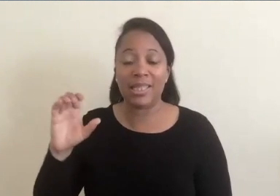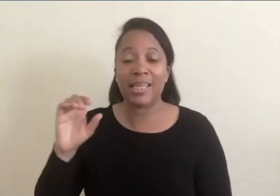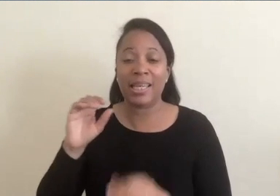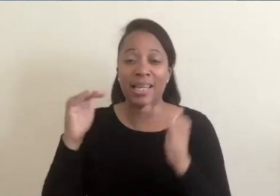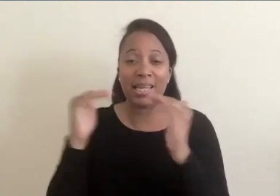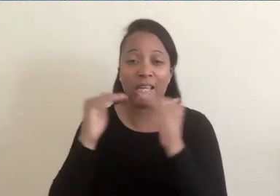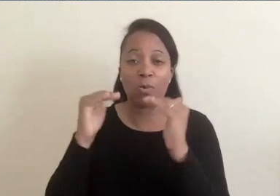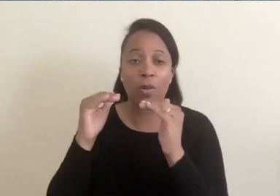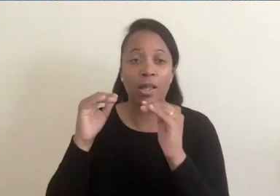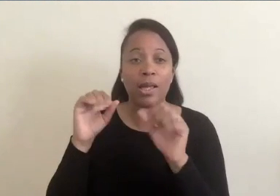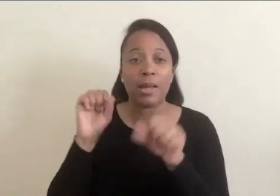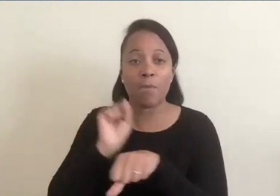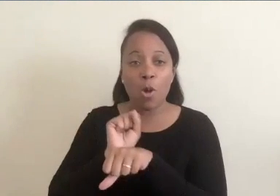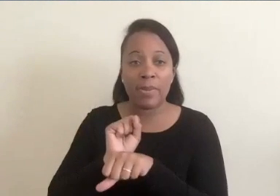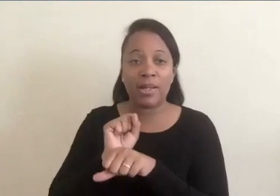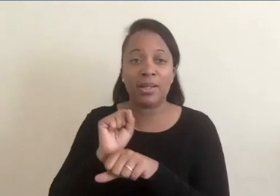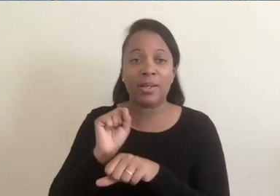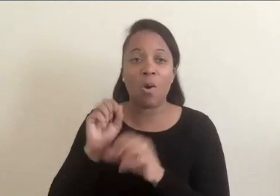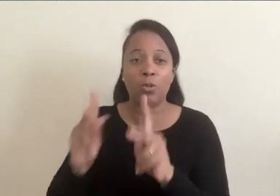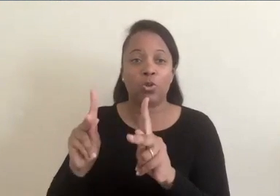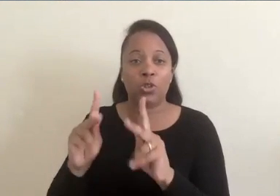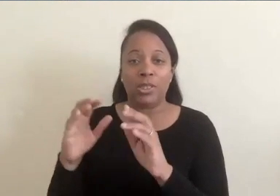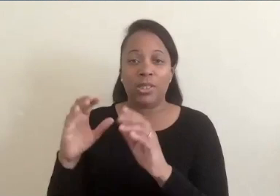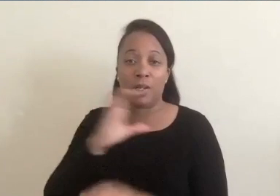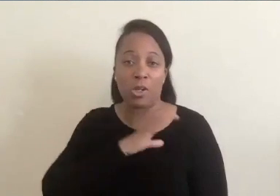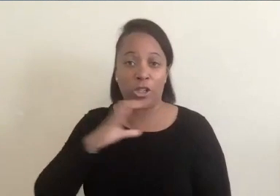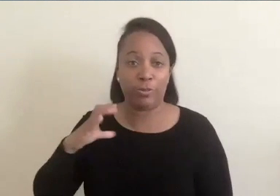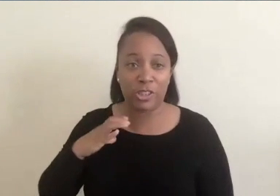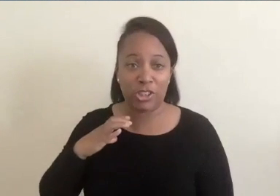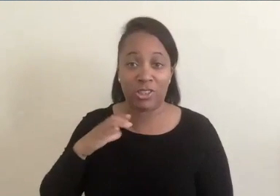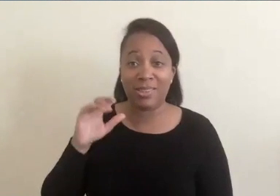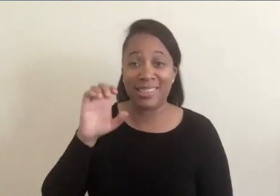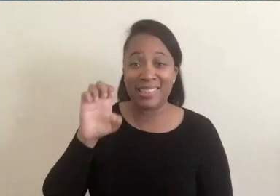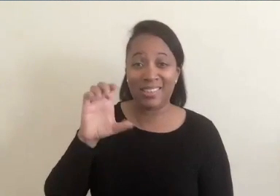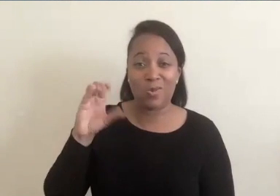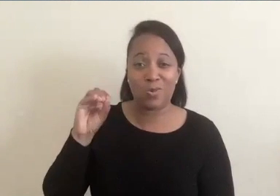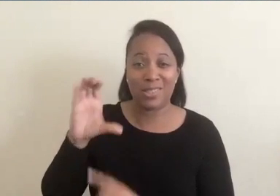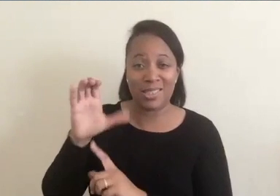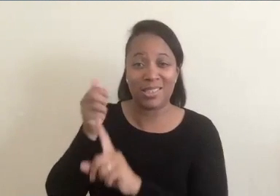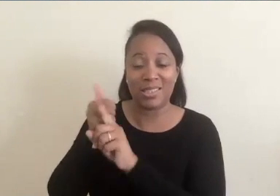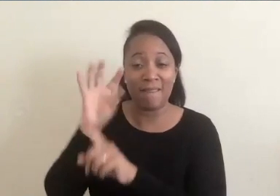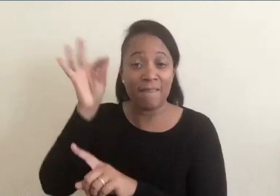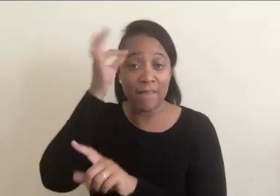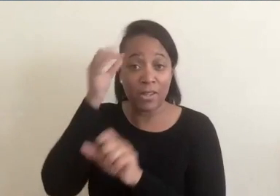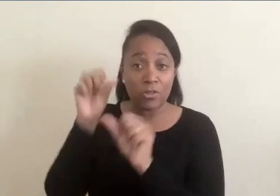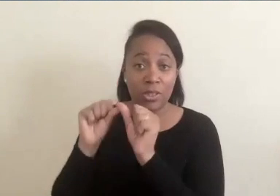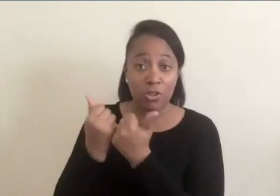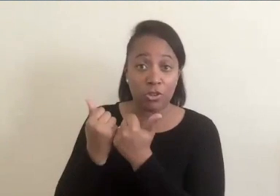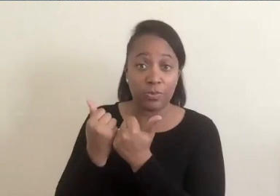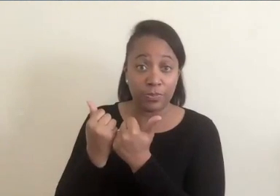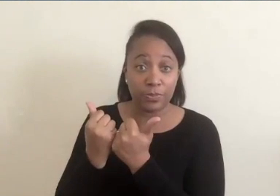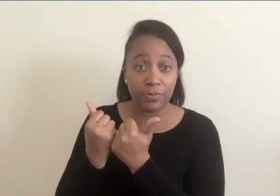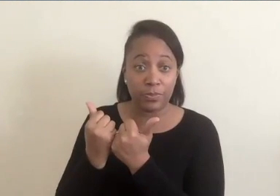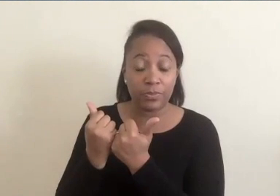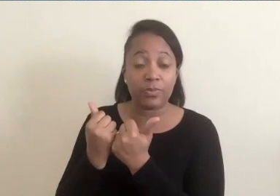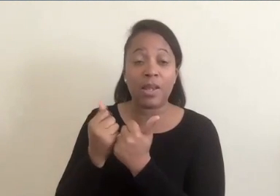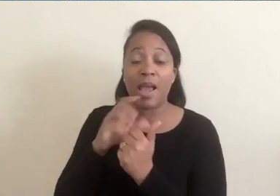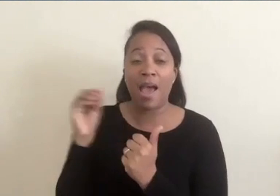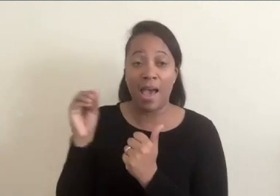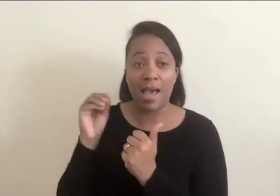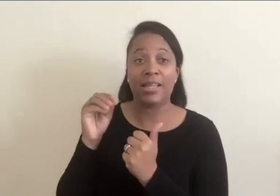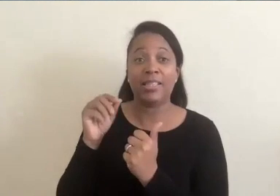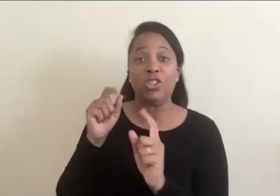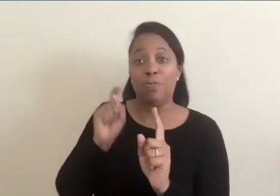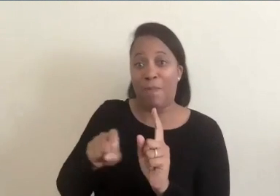Equal Employment Opportunity Commission. So the EEOC is a federal agency, and you must